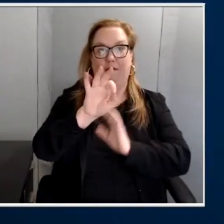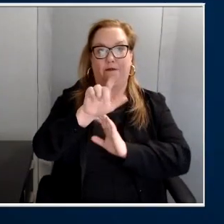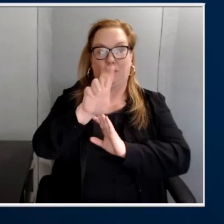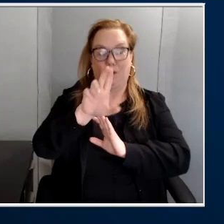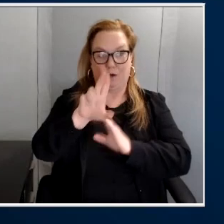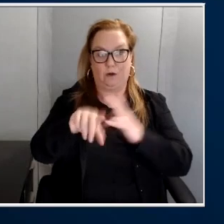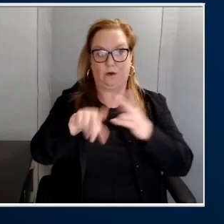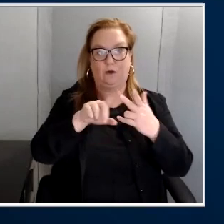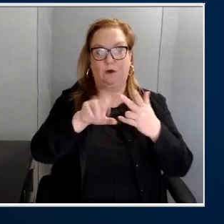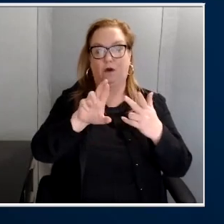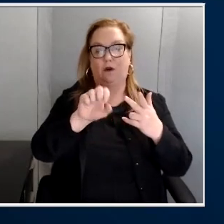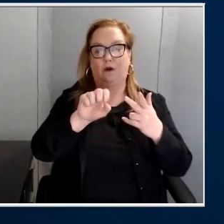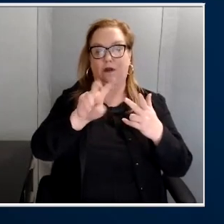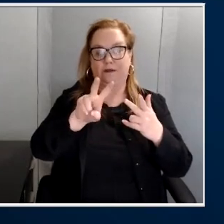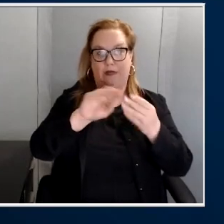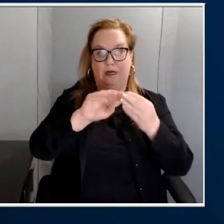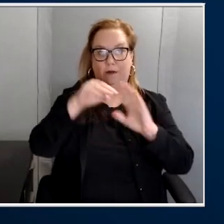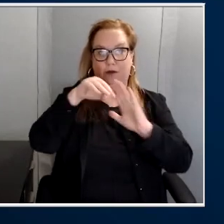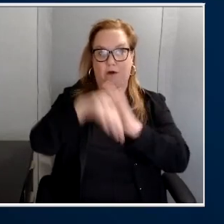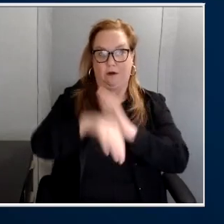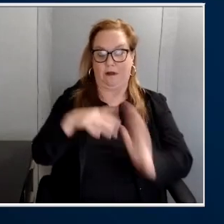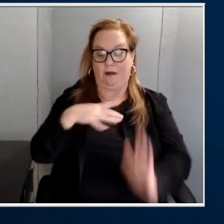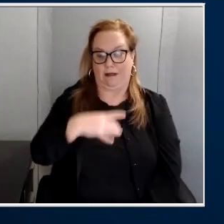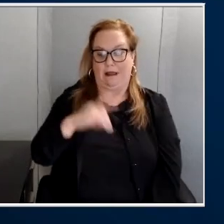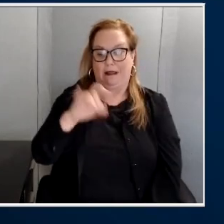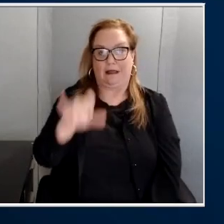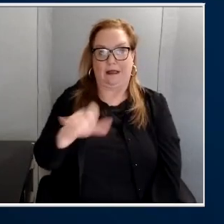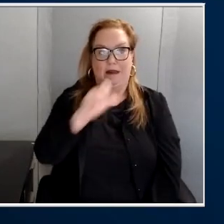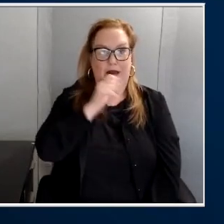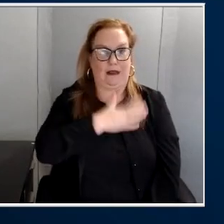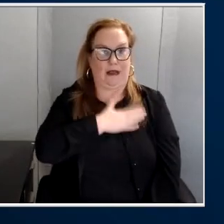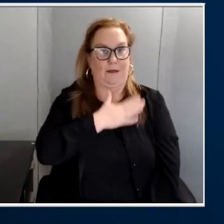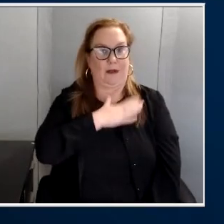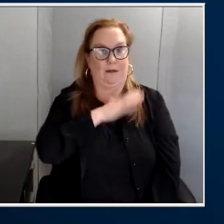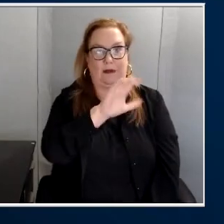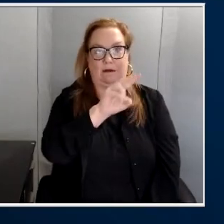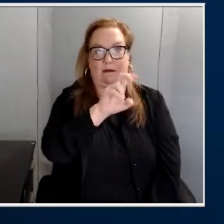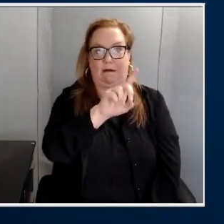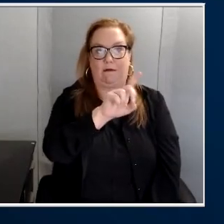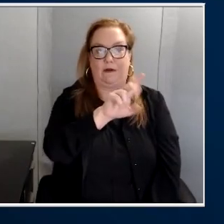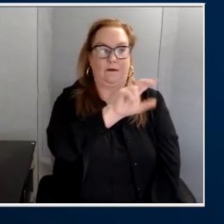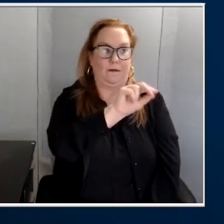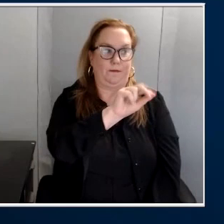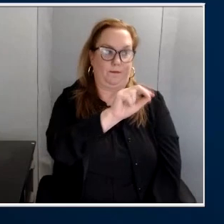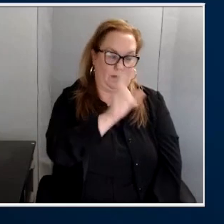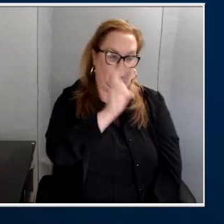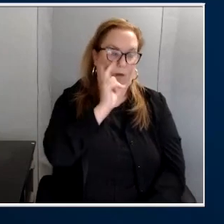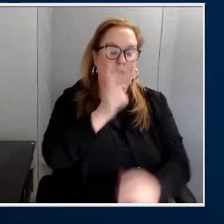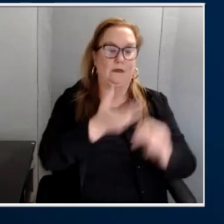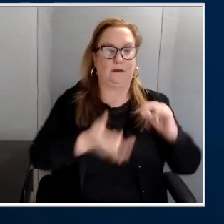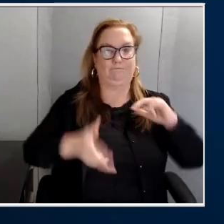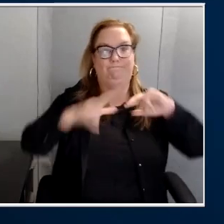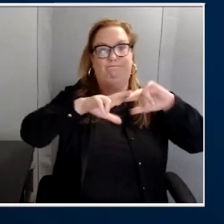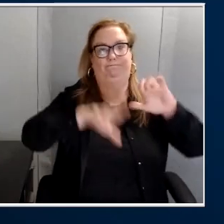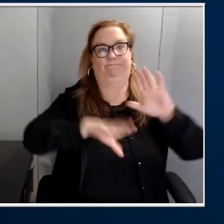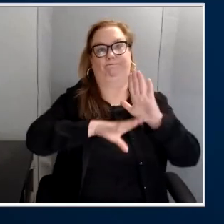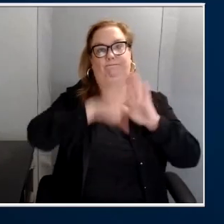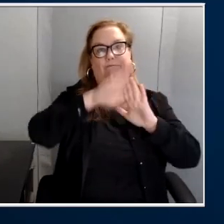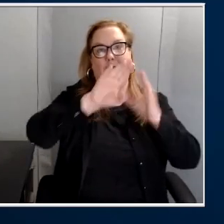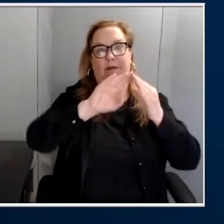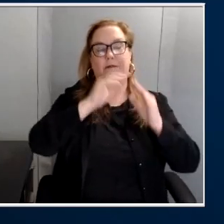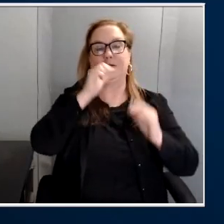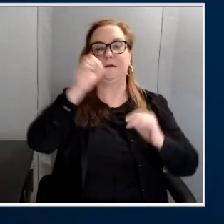RSV numbers are down. I like that trend. Not happy about COVID. No, we saw an increased numbers